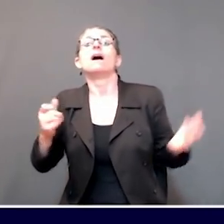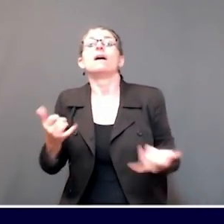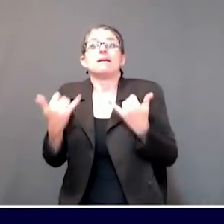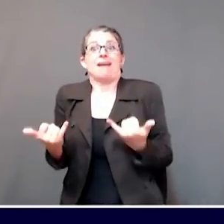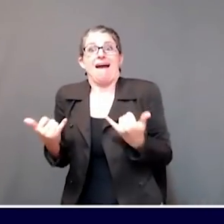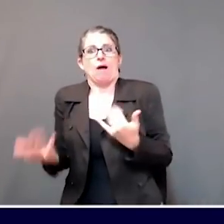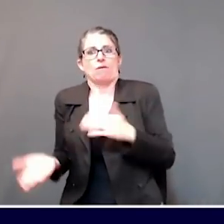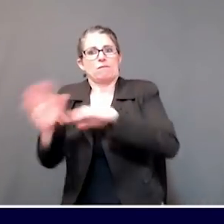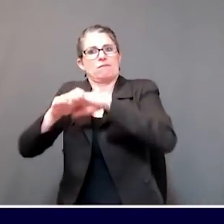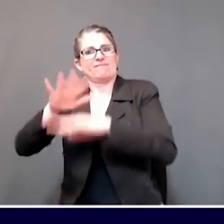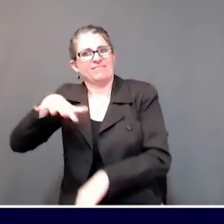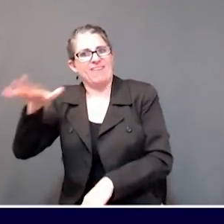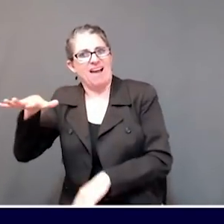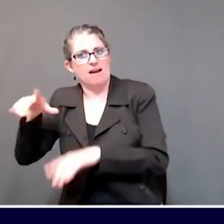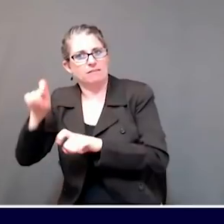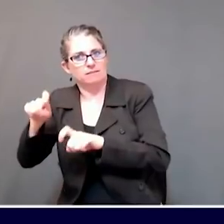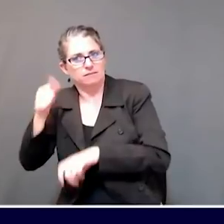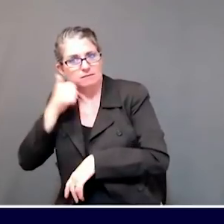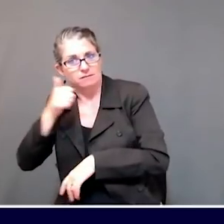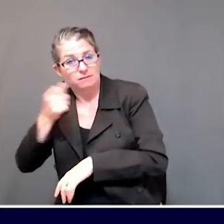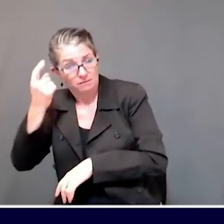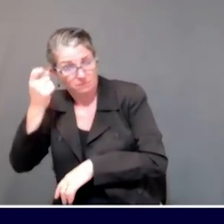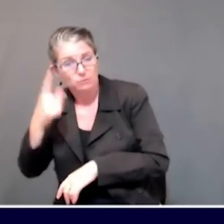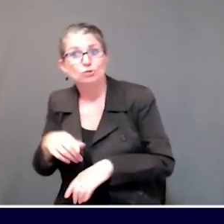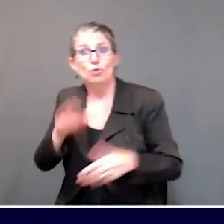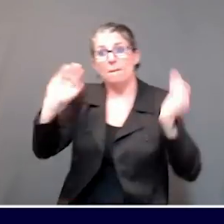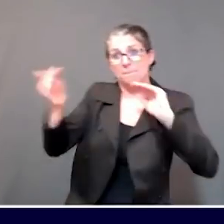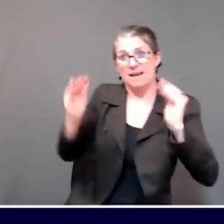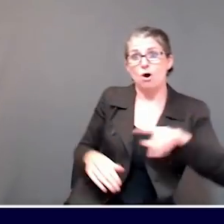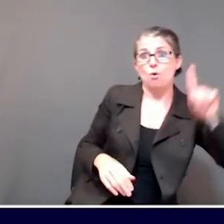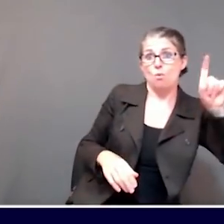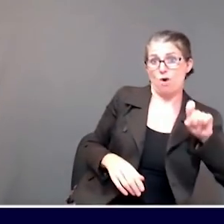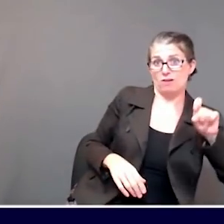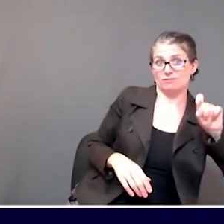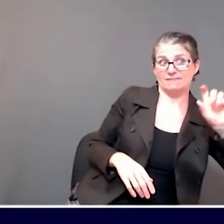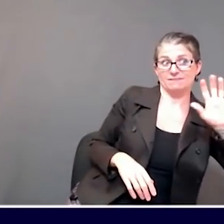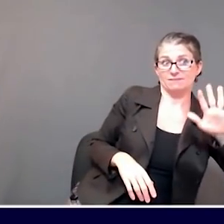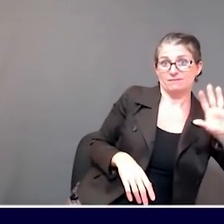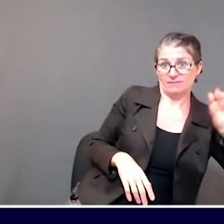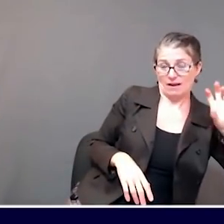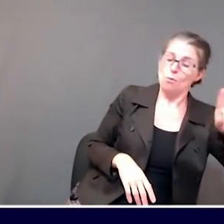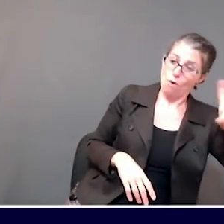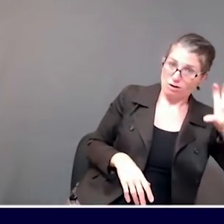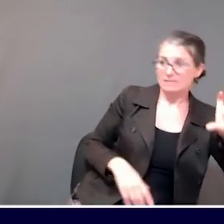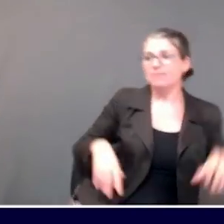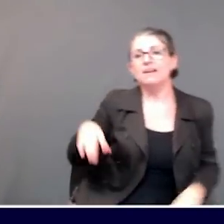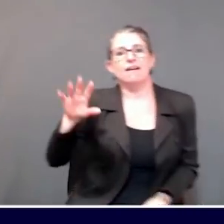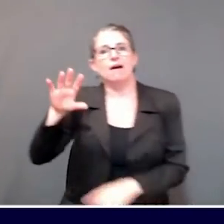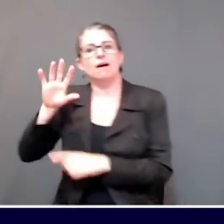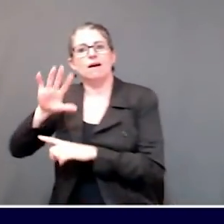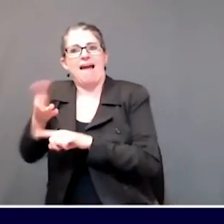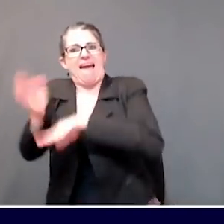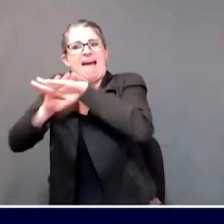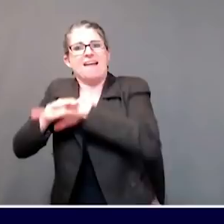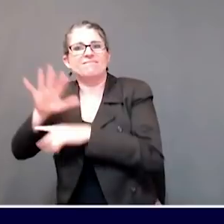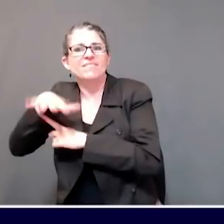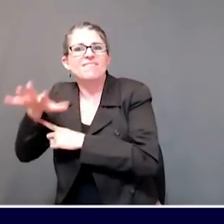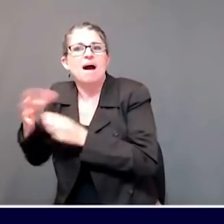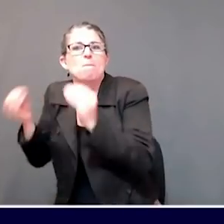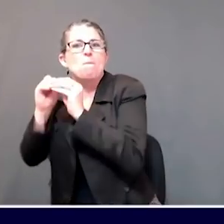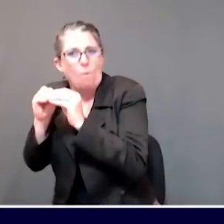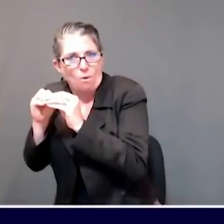The last thing I'd like to do is just provide a really quick update on the fit testing activity that the National Guard has been